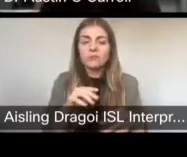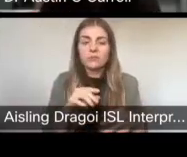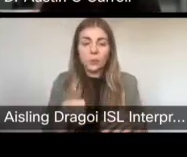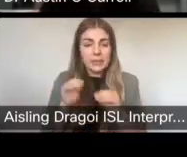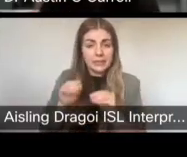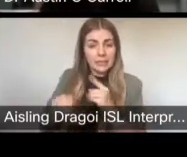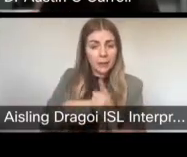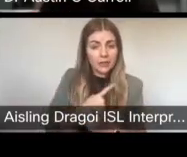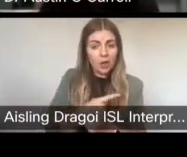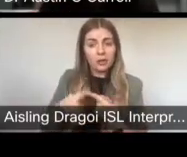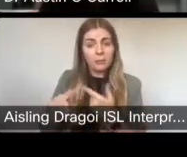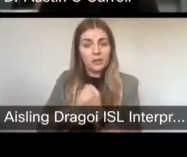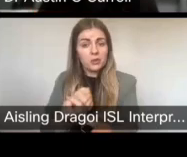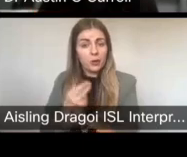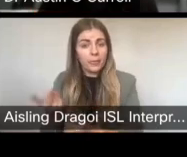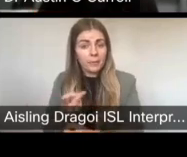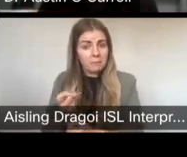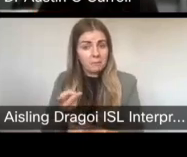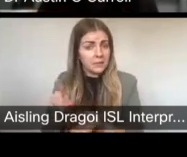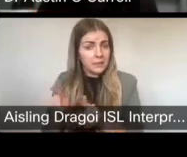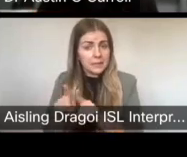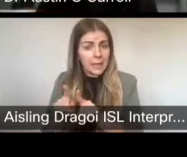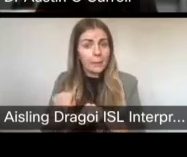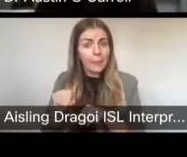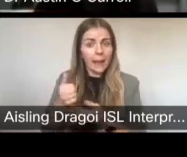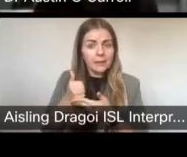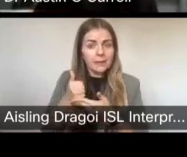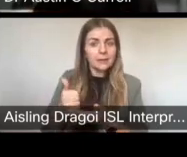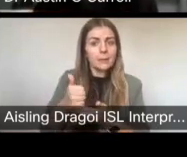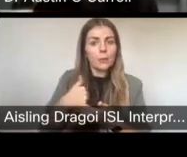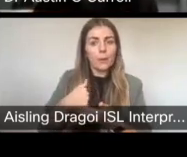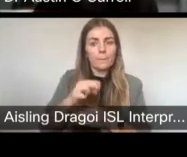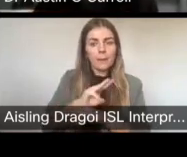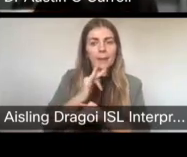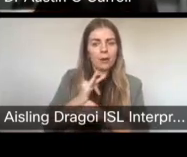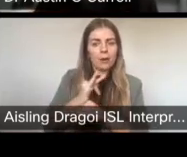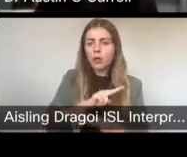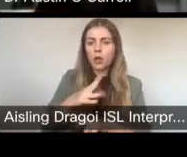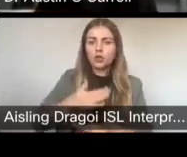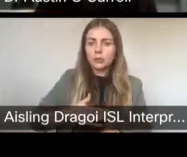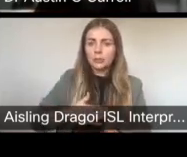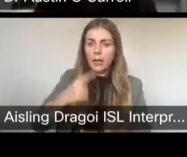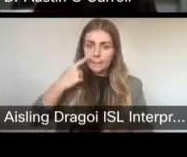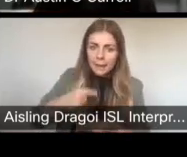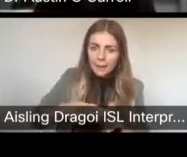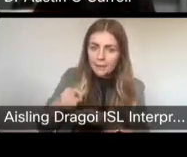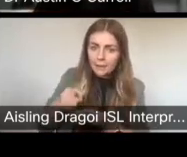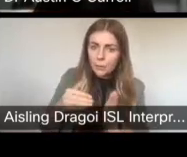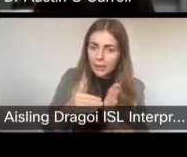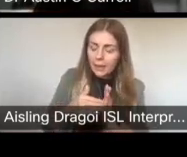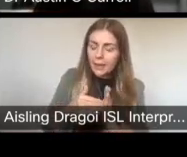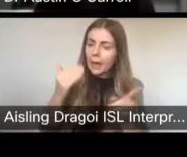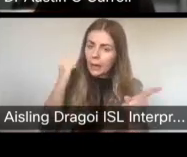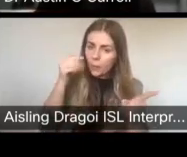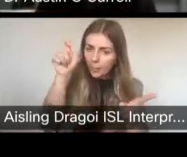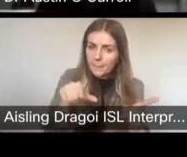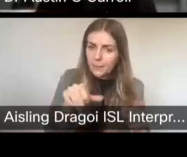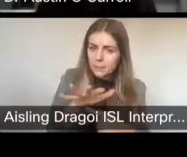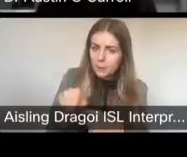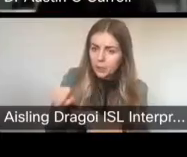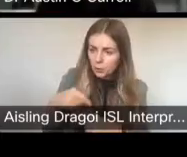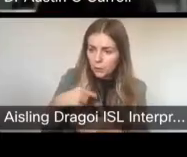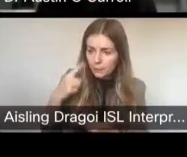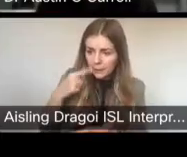was the support we're able to give. It isn't just about support in terms of belief in them, that, listen, I know they're picking on you, but we believe in you. But it's